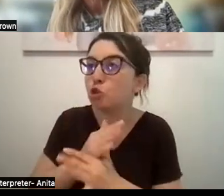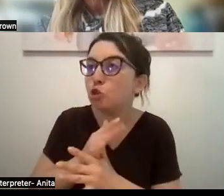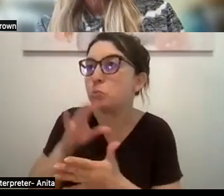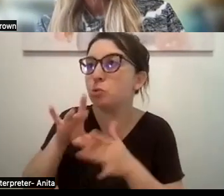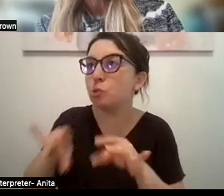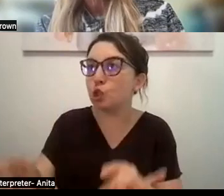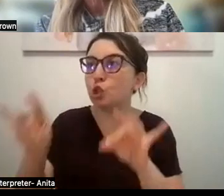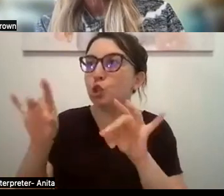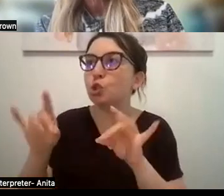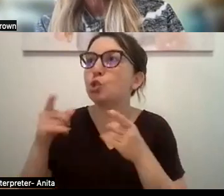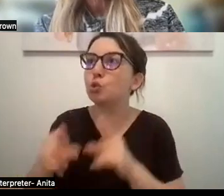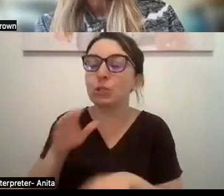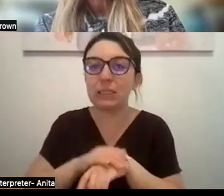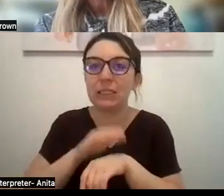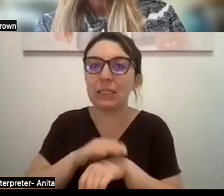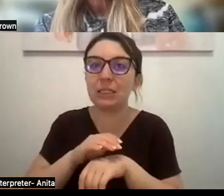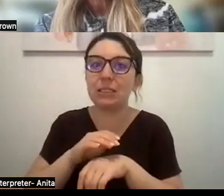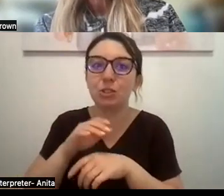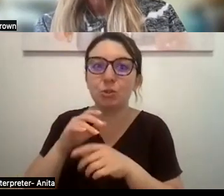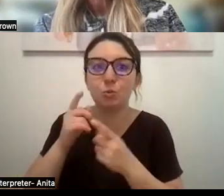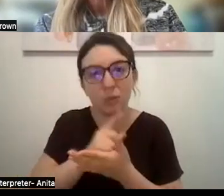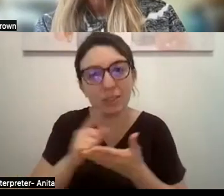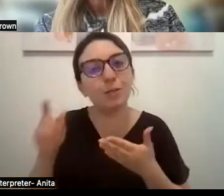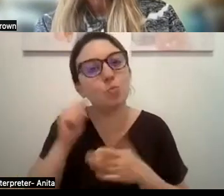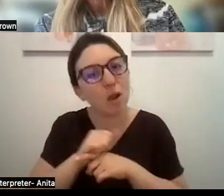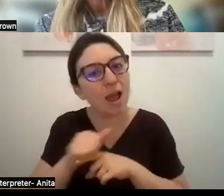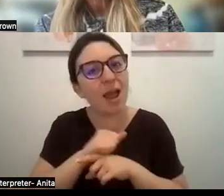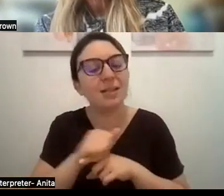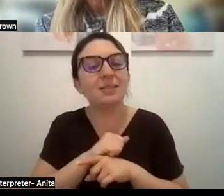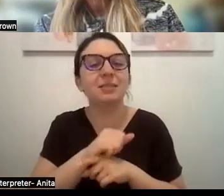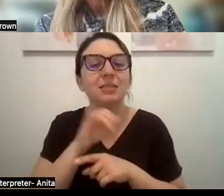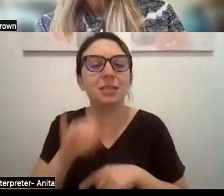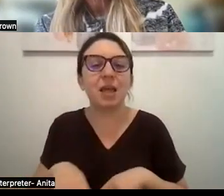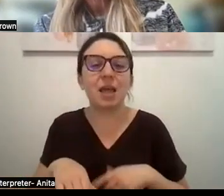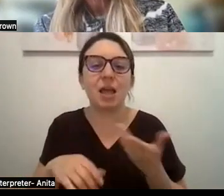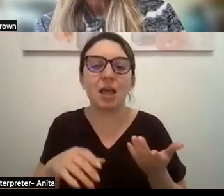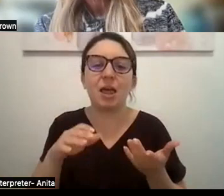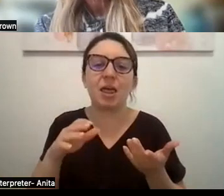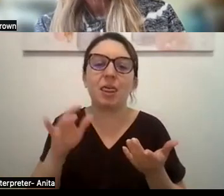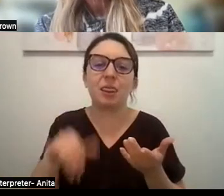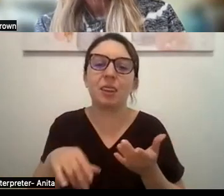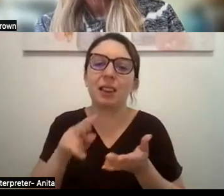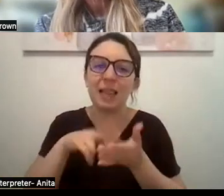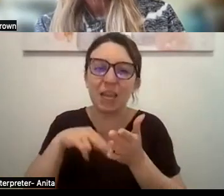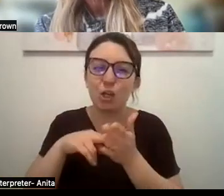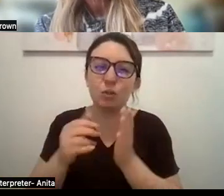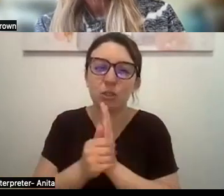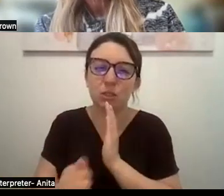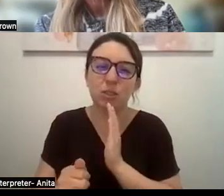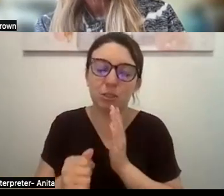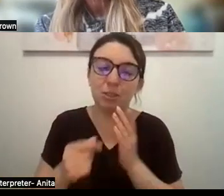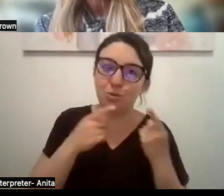during their English week, and so that they get a little practice with English literacy, etc., during their German